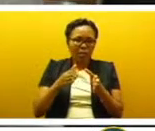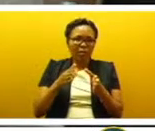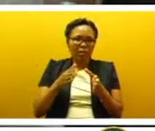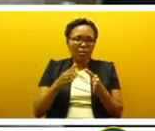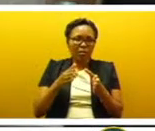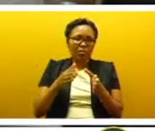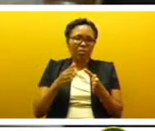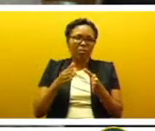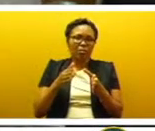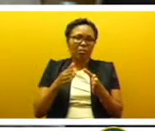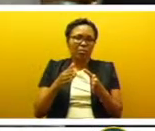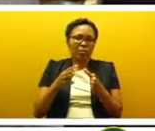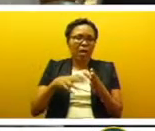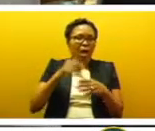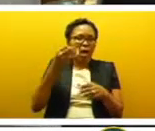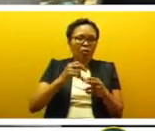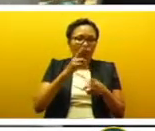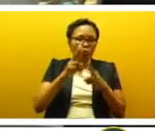12,065,803 voters out of